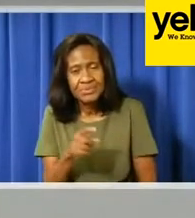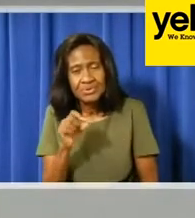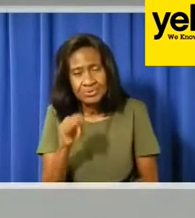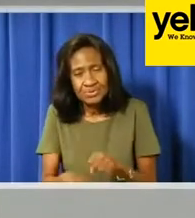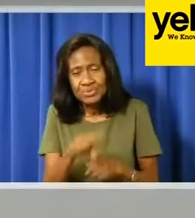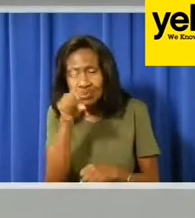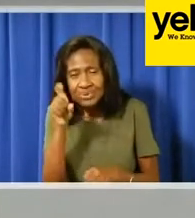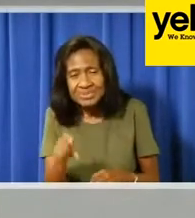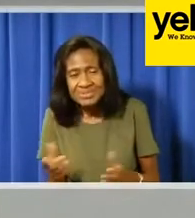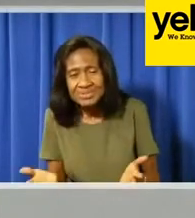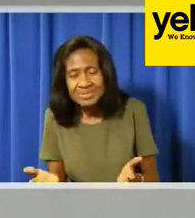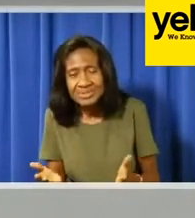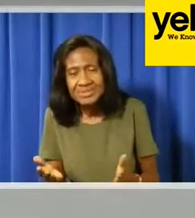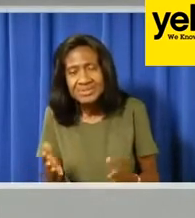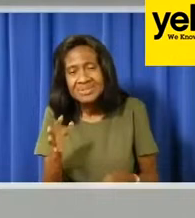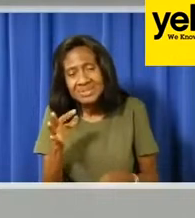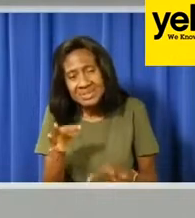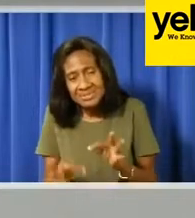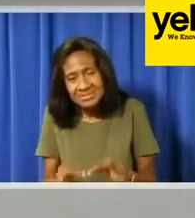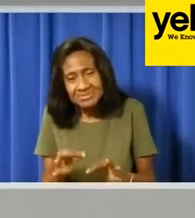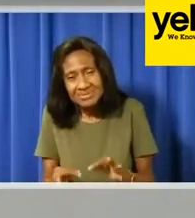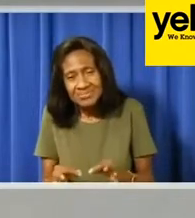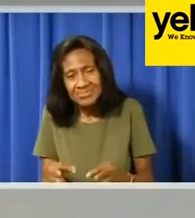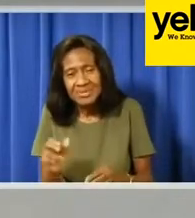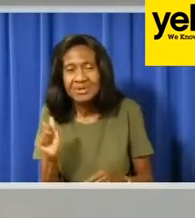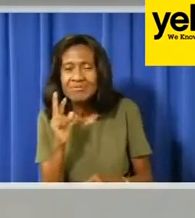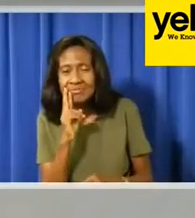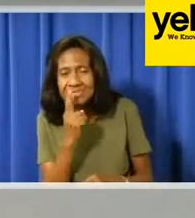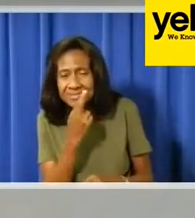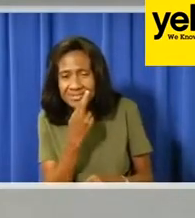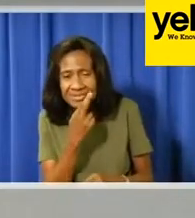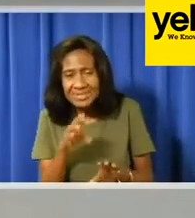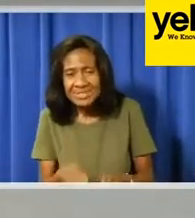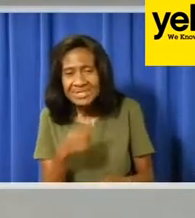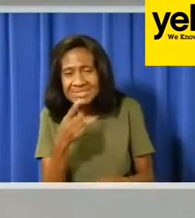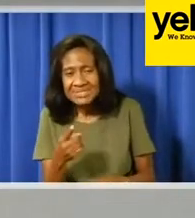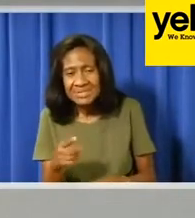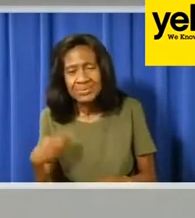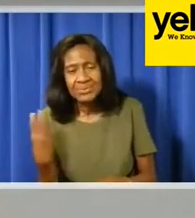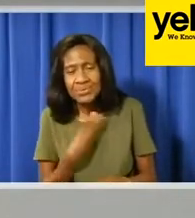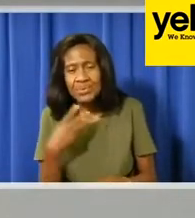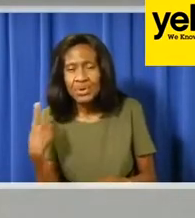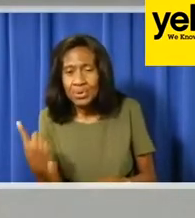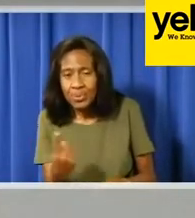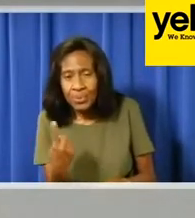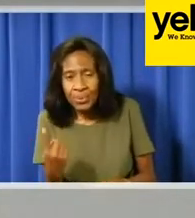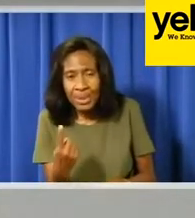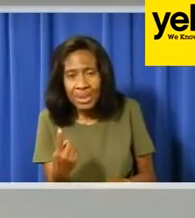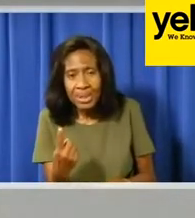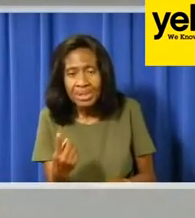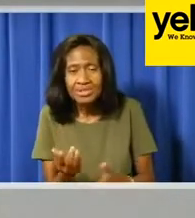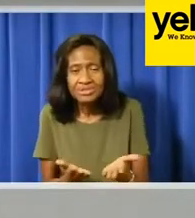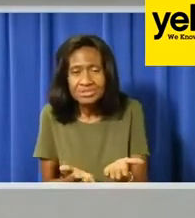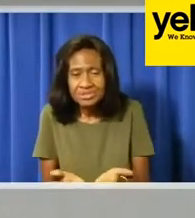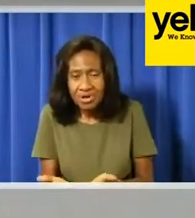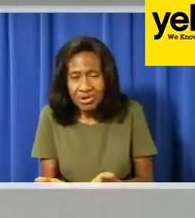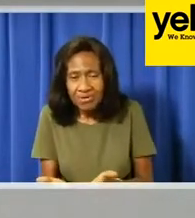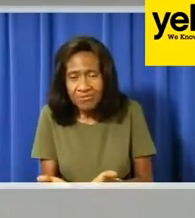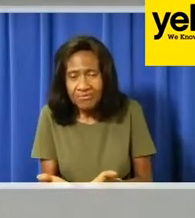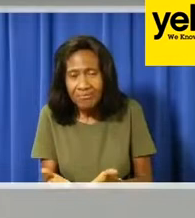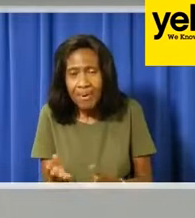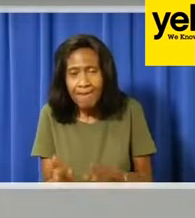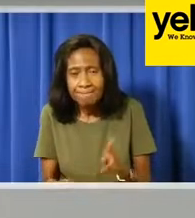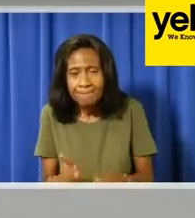asking if, for example, a restaurant can say we are only going to serve